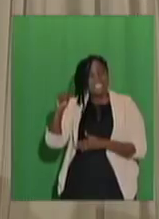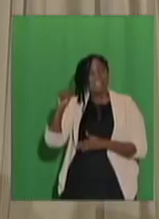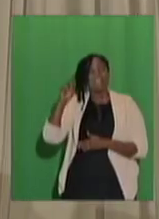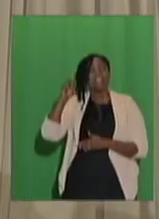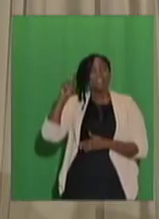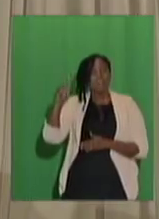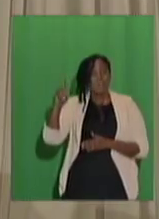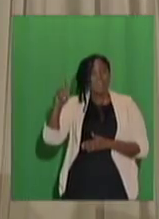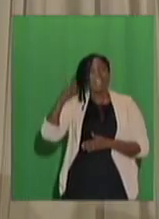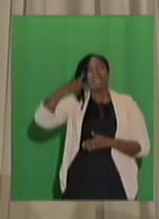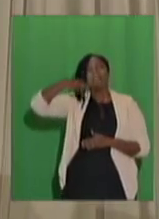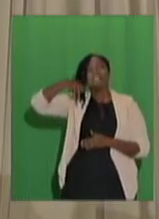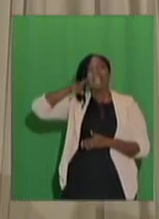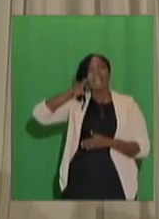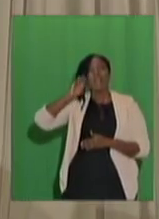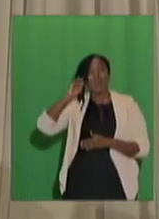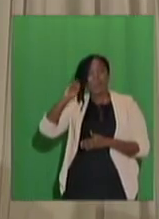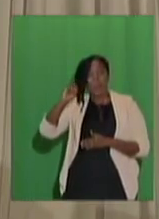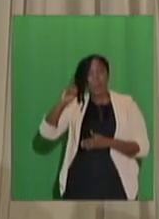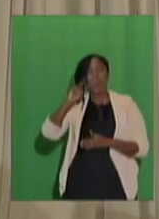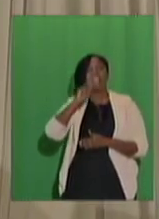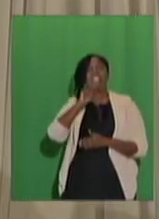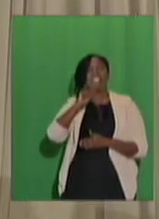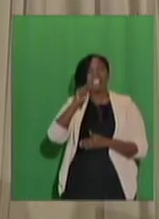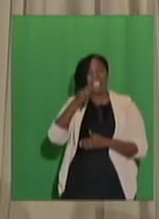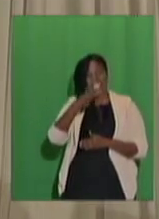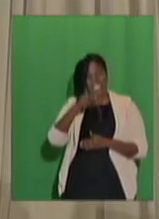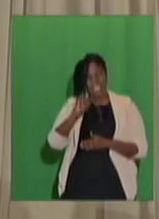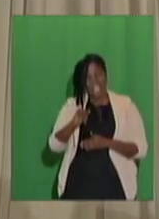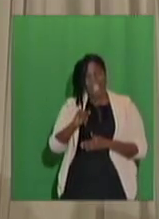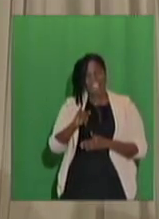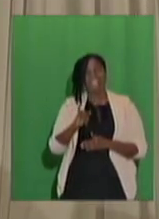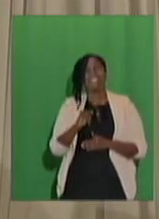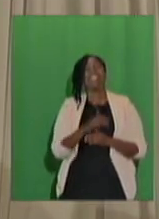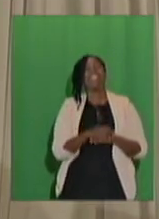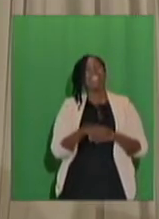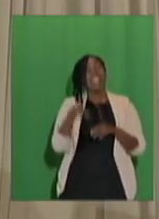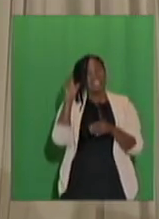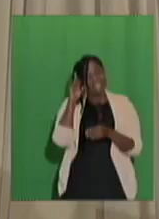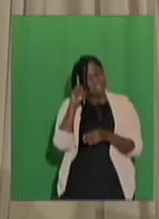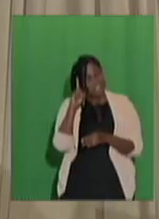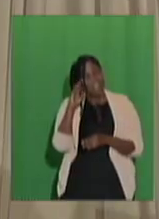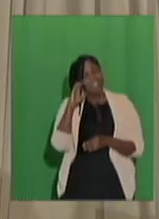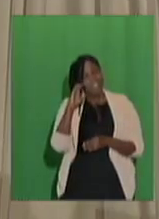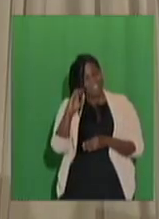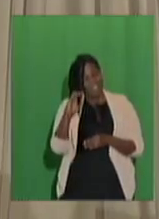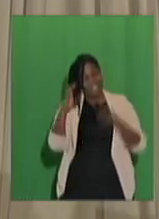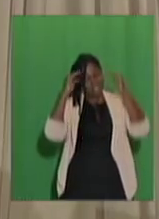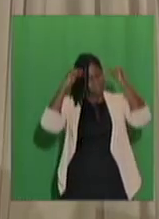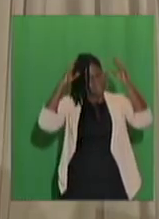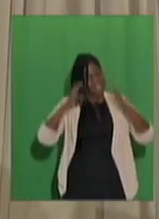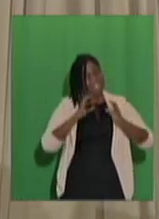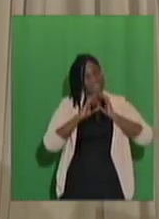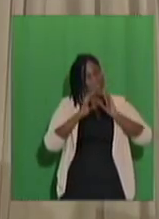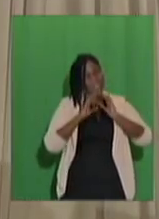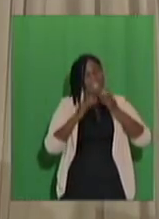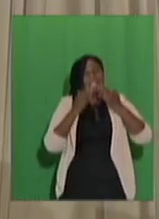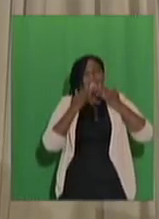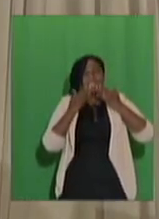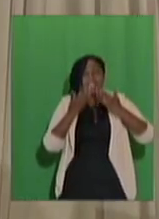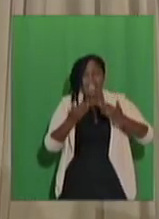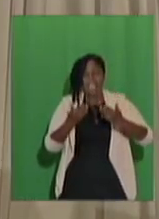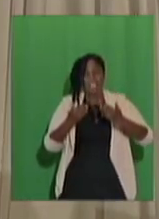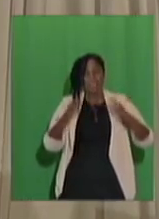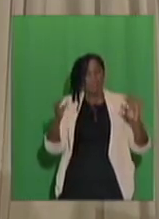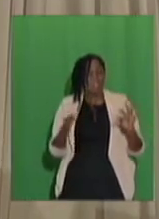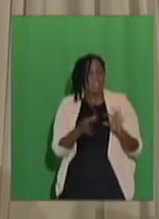Relations Officer of the Association. I am Donna Cox, Minister of Communication. Thank you for joining us today as the